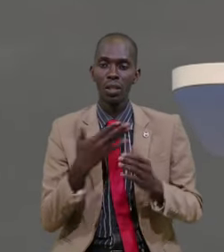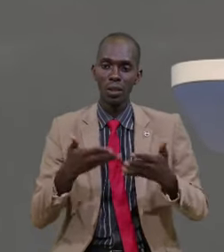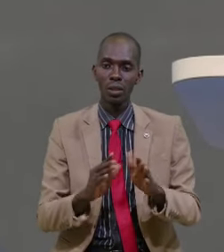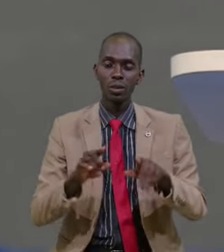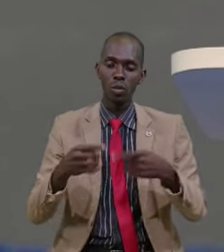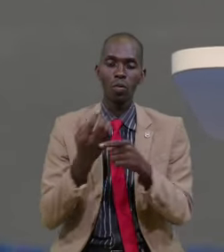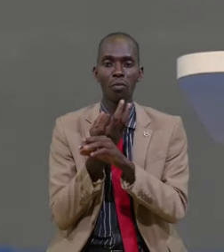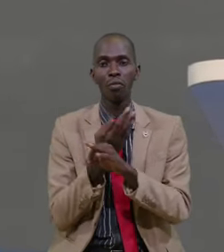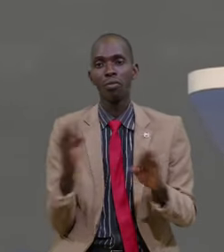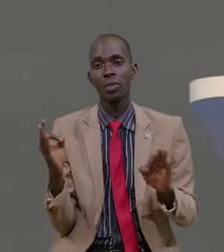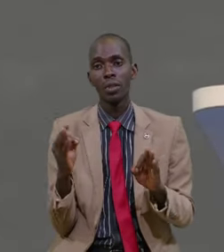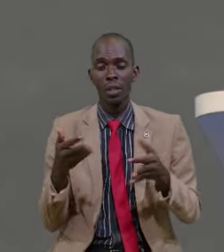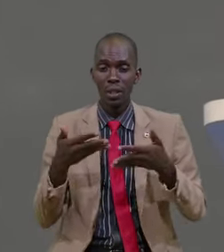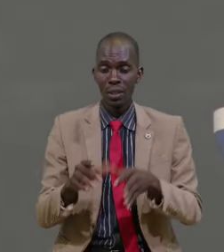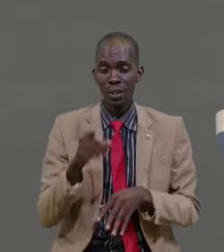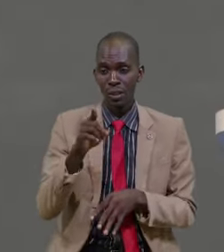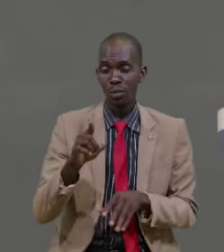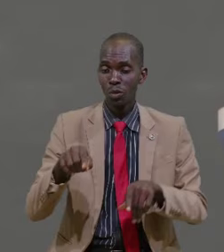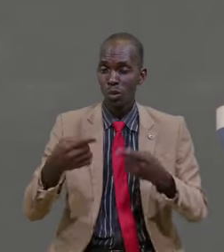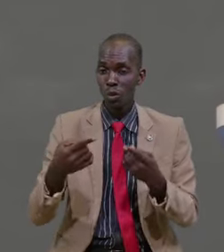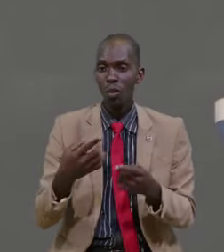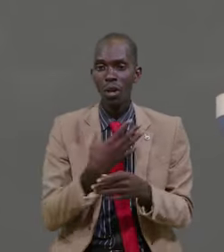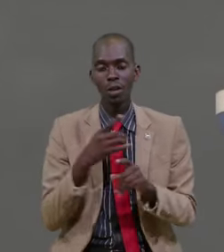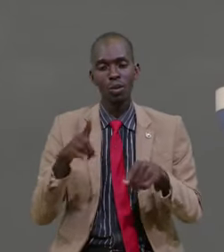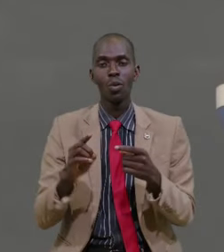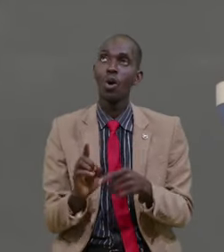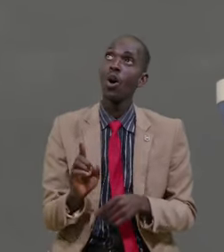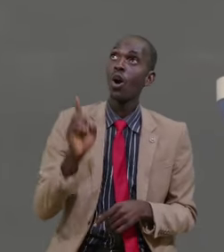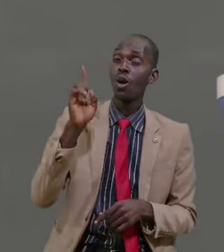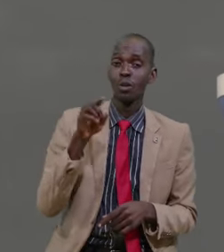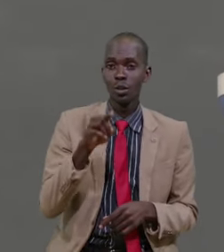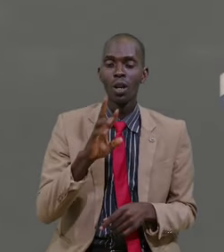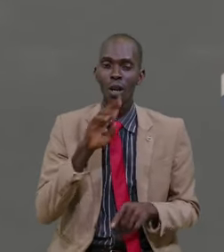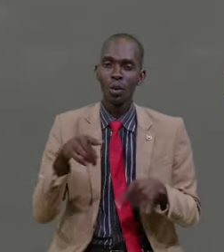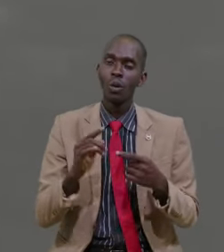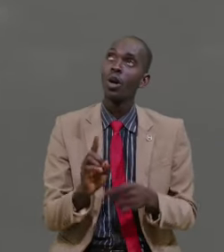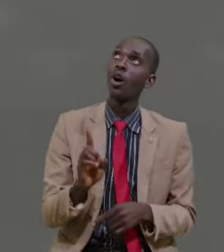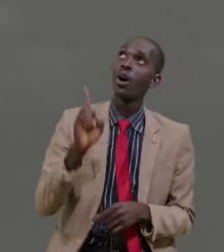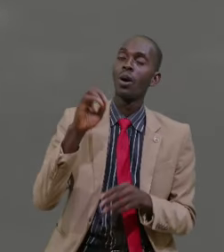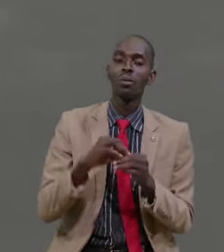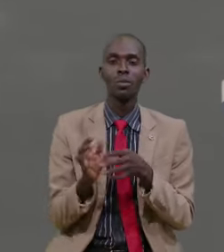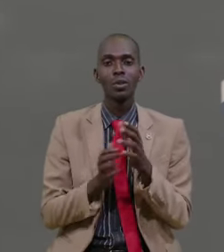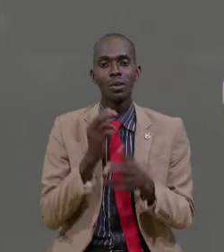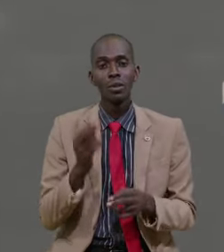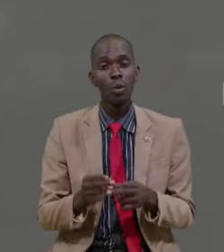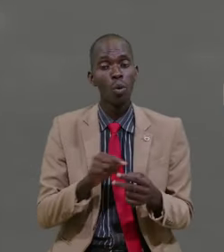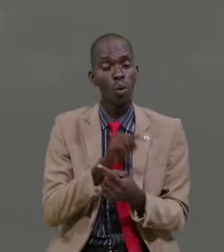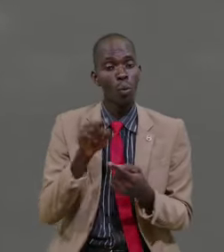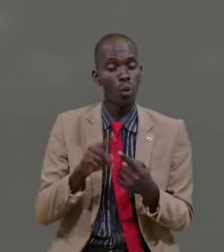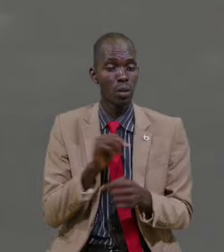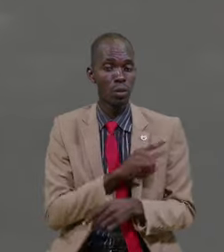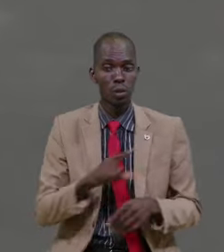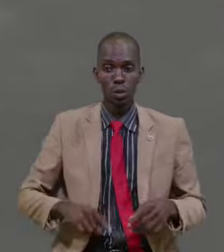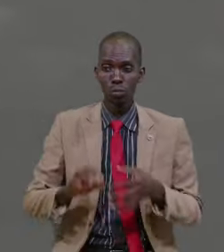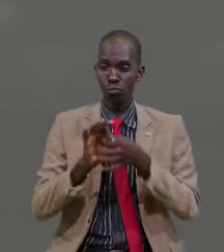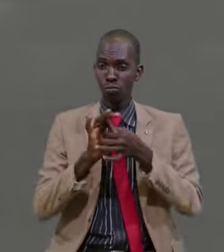Loose him and let him go up. You are going up. when the Lord loses you